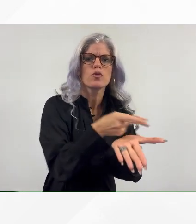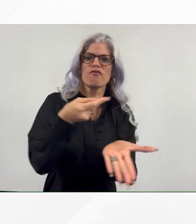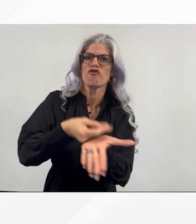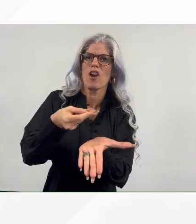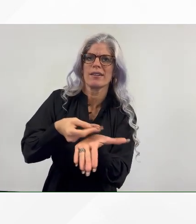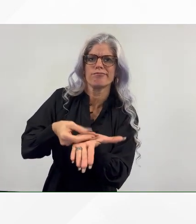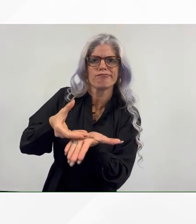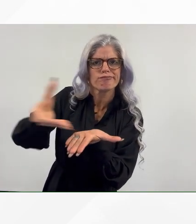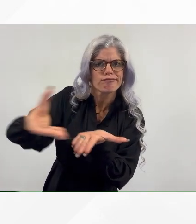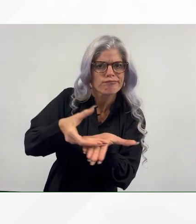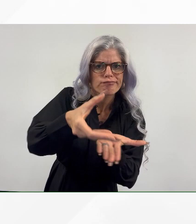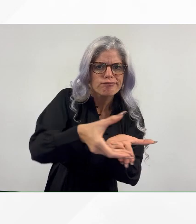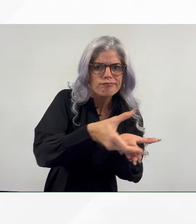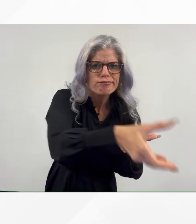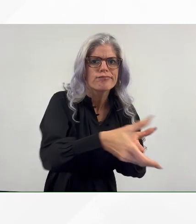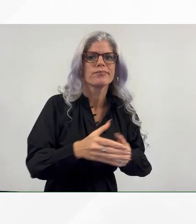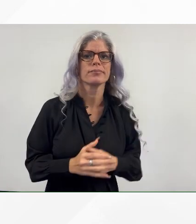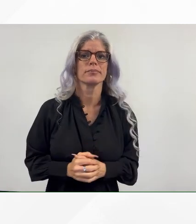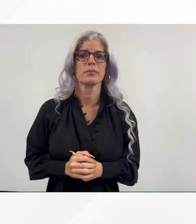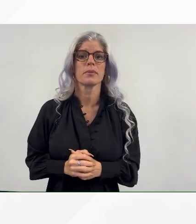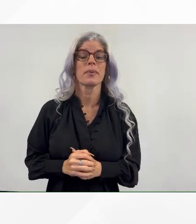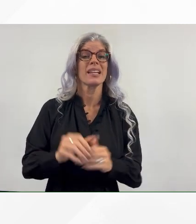the funded projects.